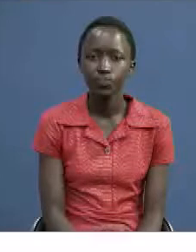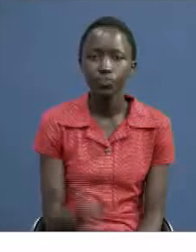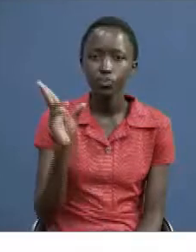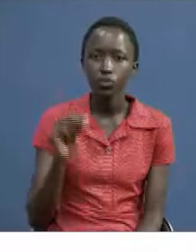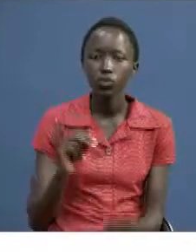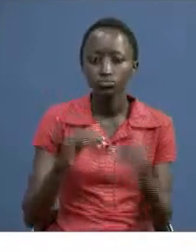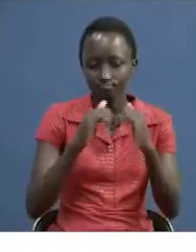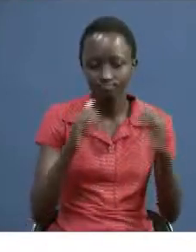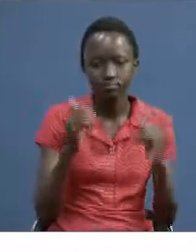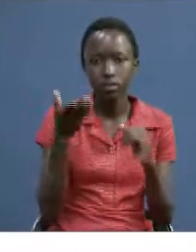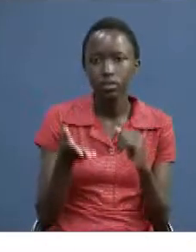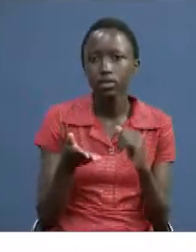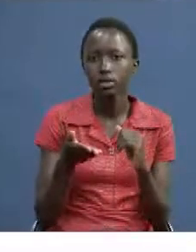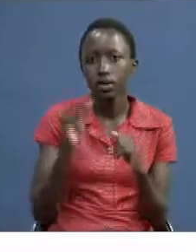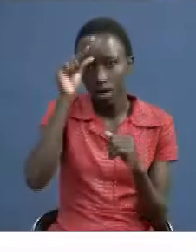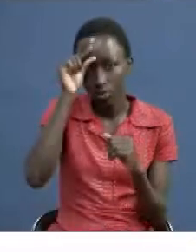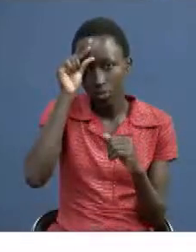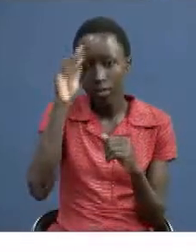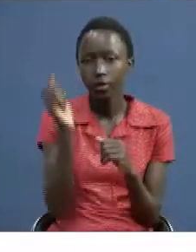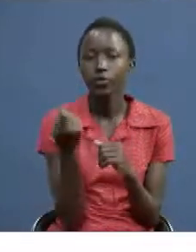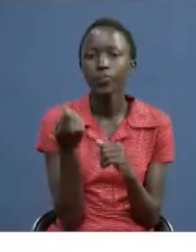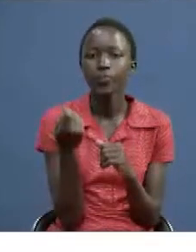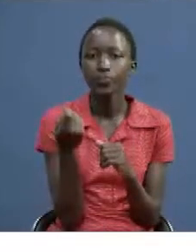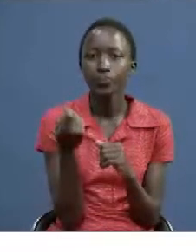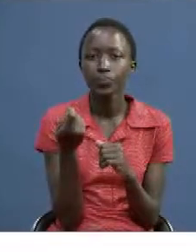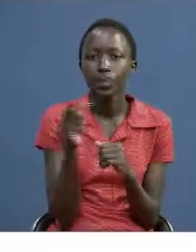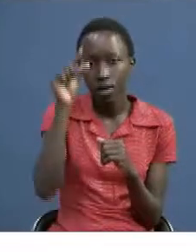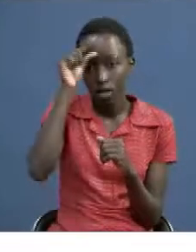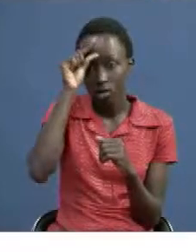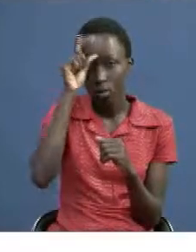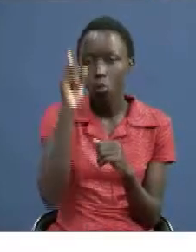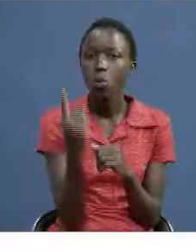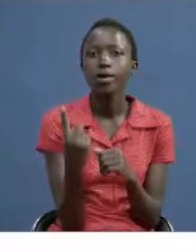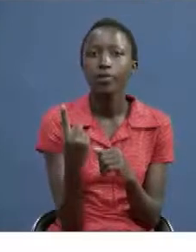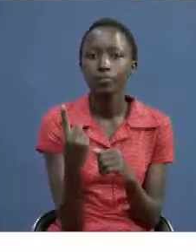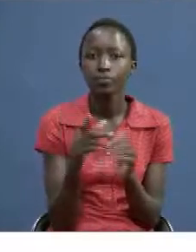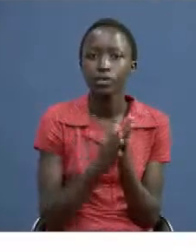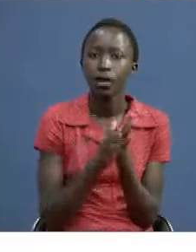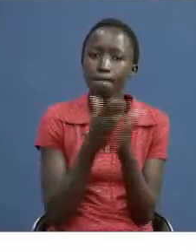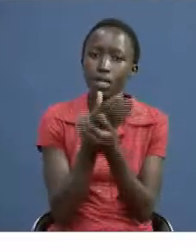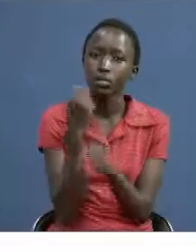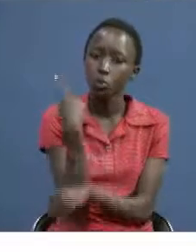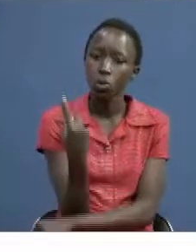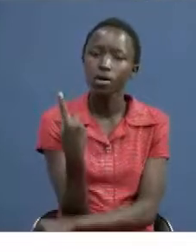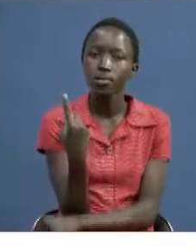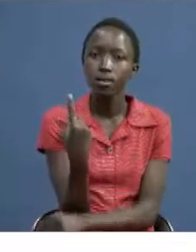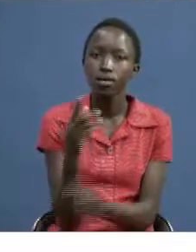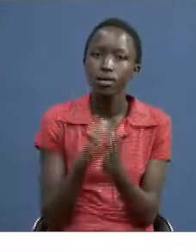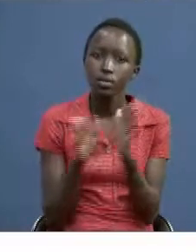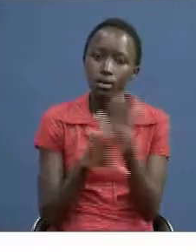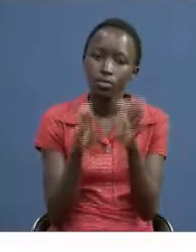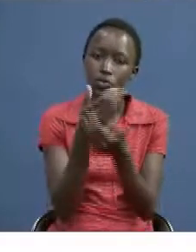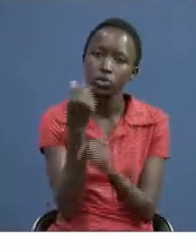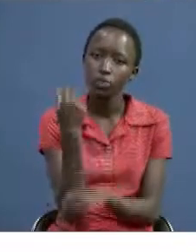Hakuna mikawanyiko katika serikali ya Kenya. Serikali ni moja, rais ni moja,